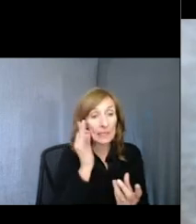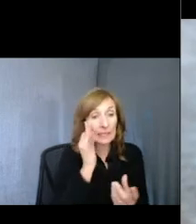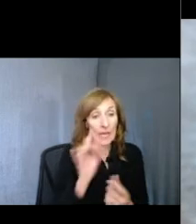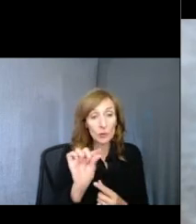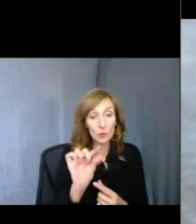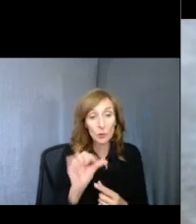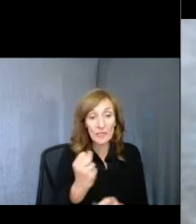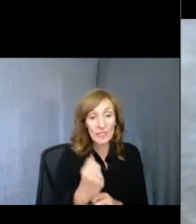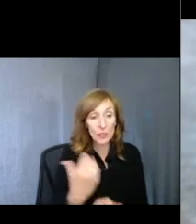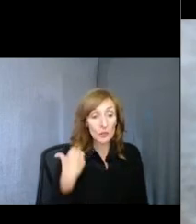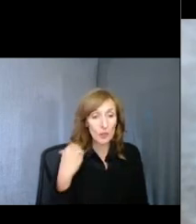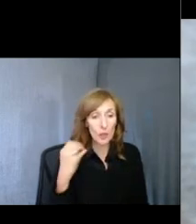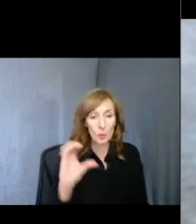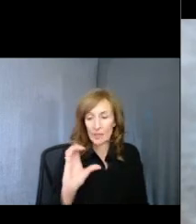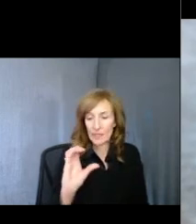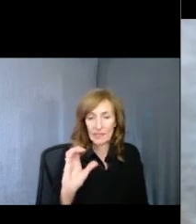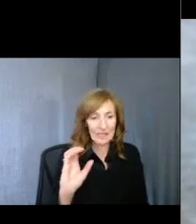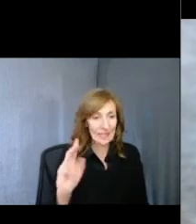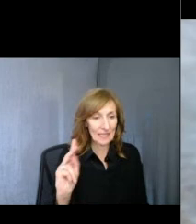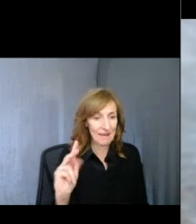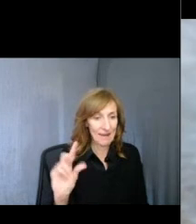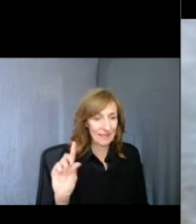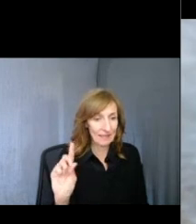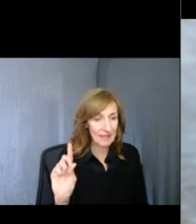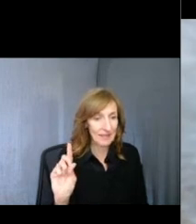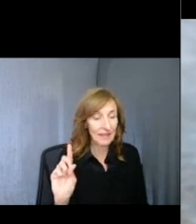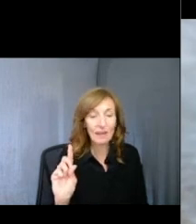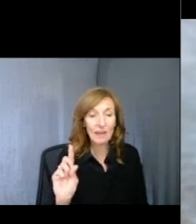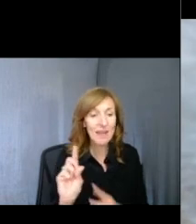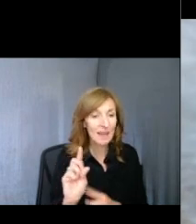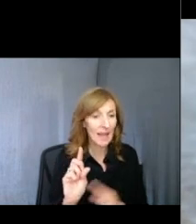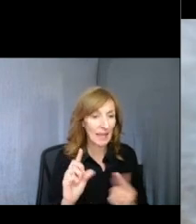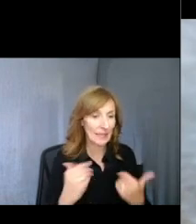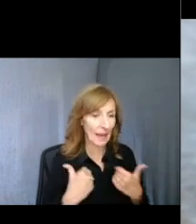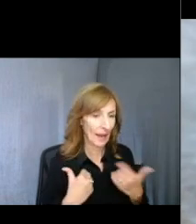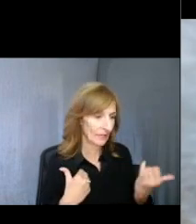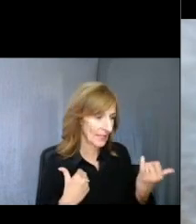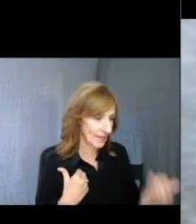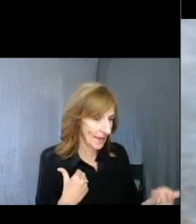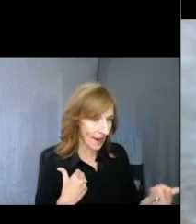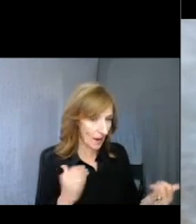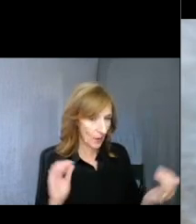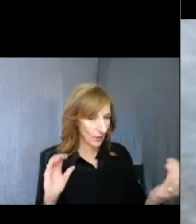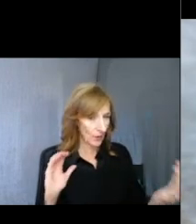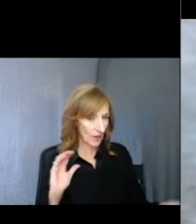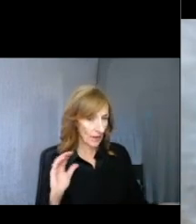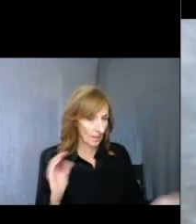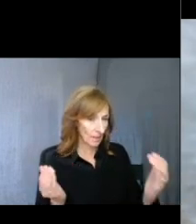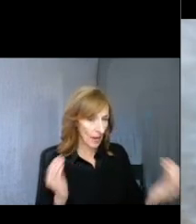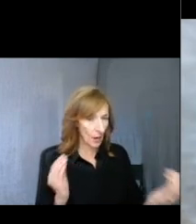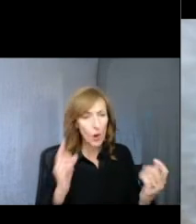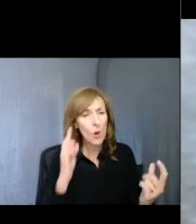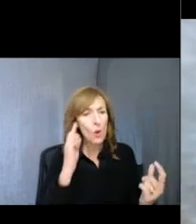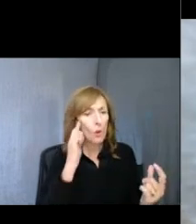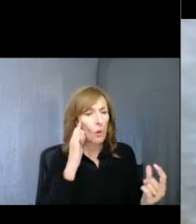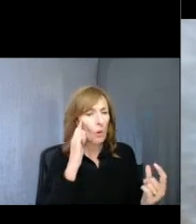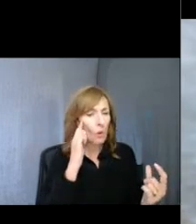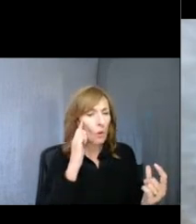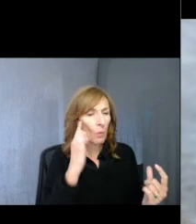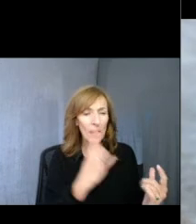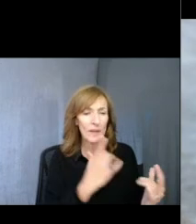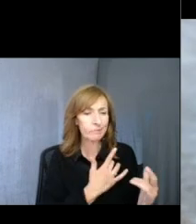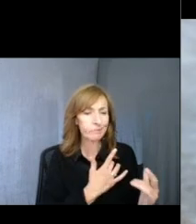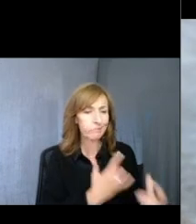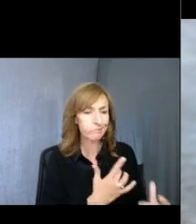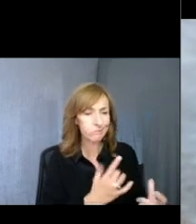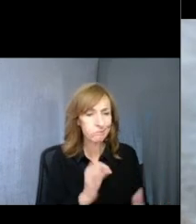chronic kidney disease and have one now, like what trends have you seen in treatments that maybe people are like, well, wait a minute, I think I